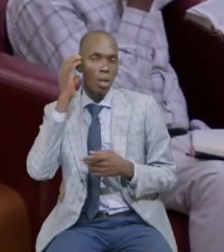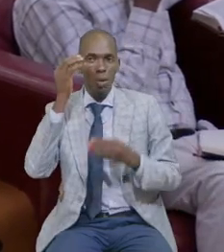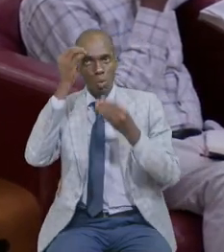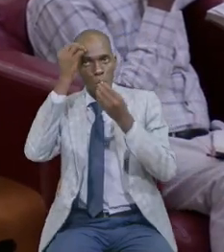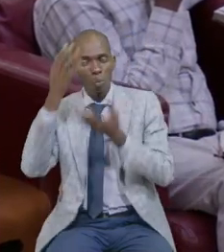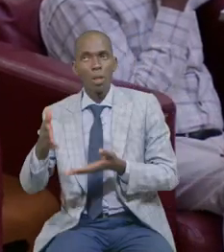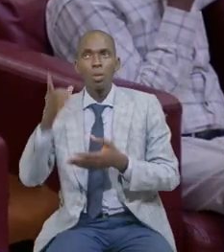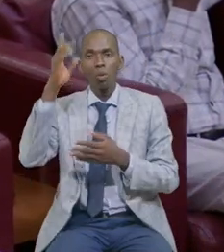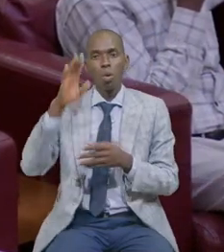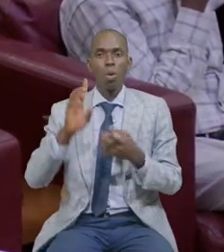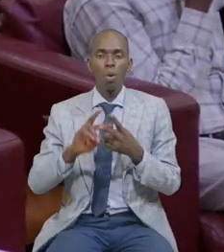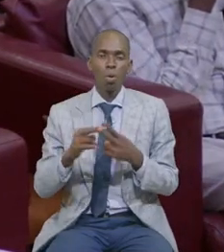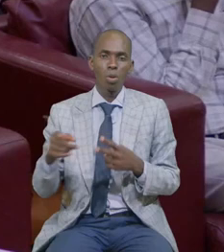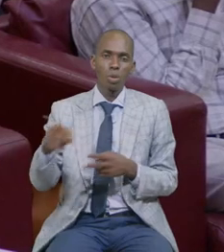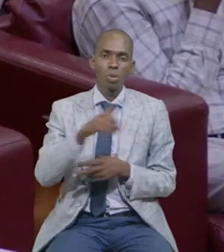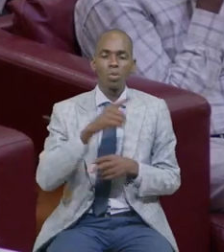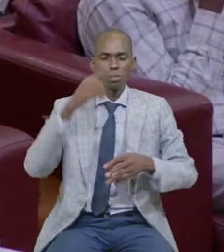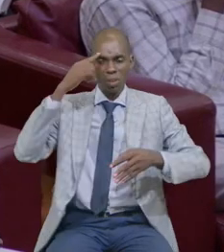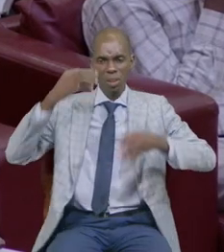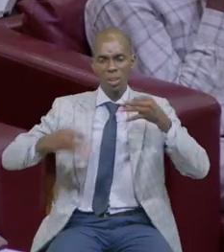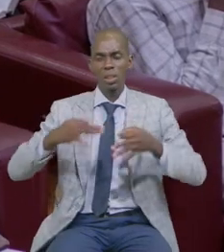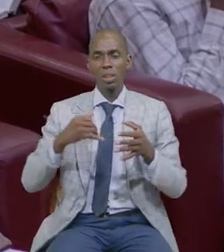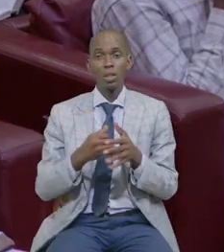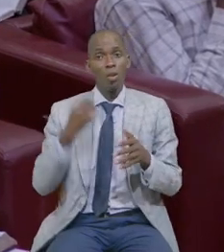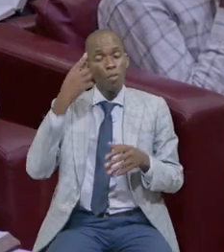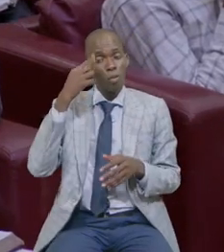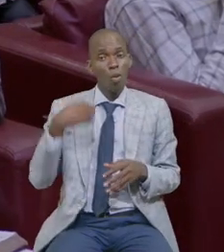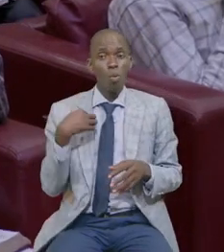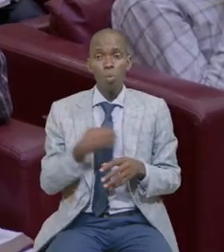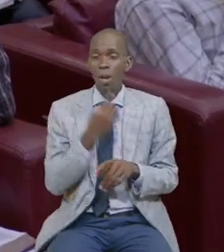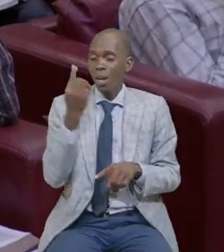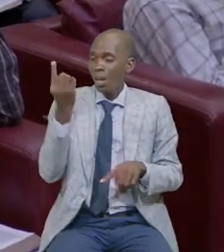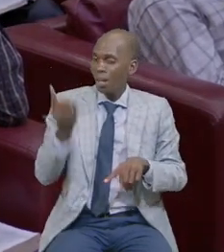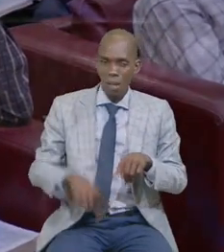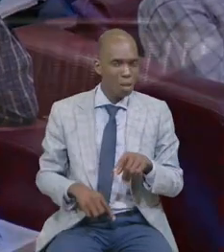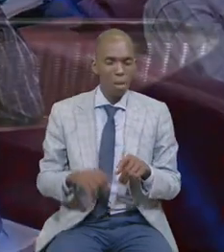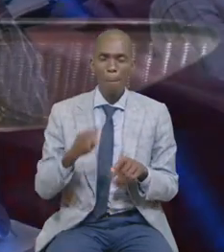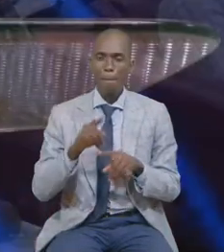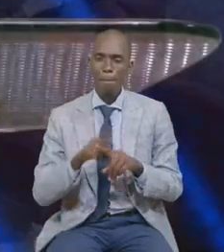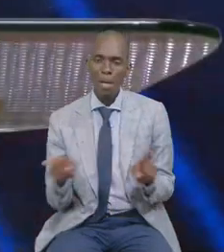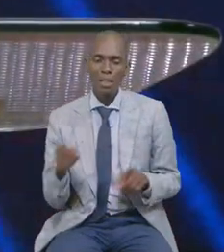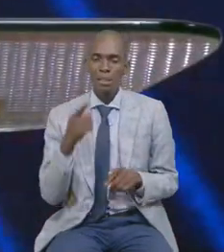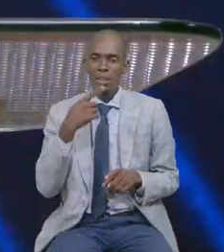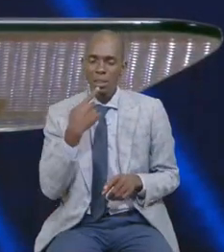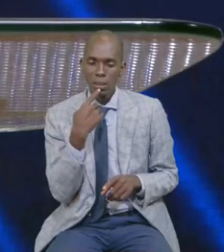verse 20 it says for we can not but speak the things which we have seen and